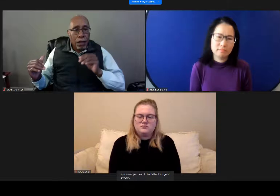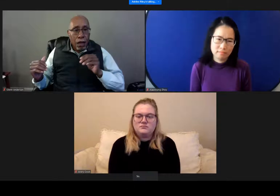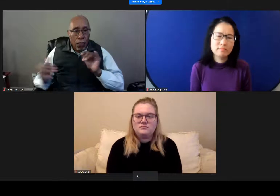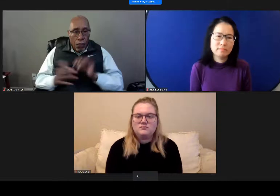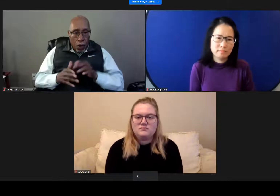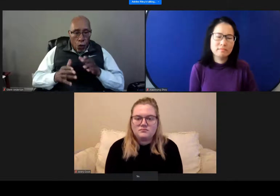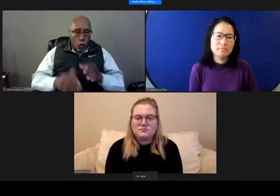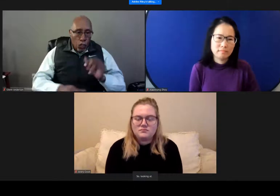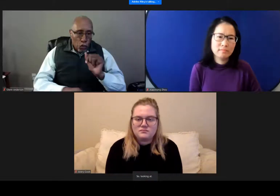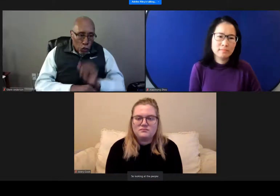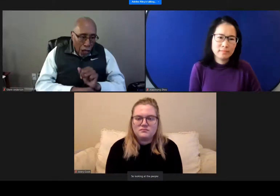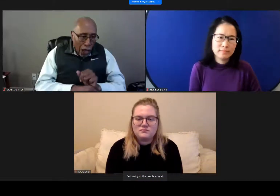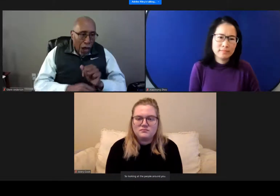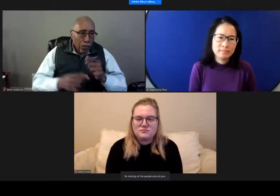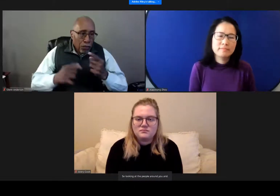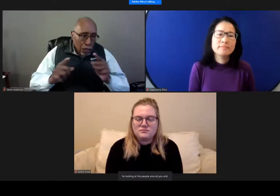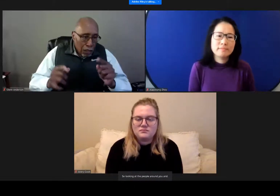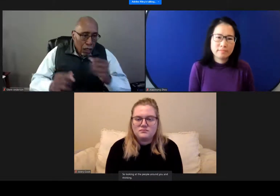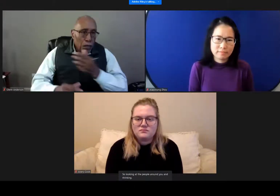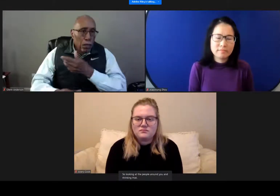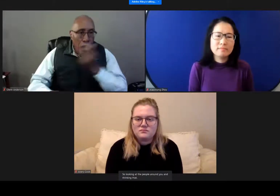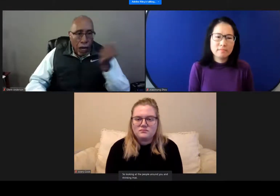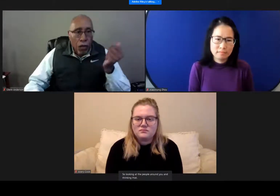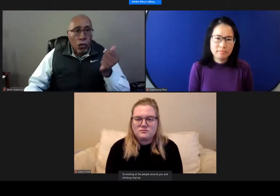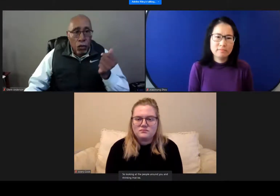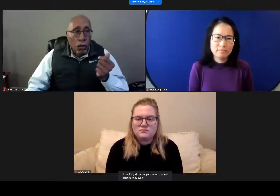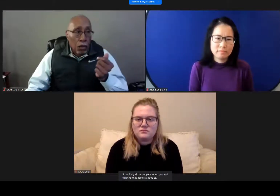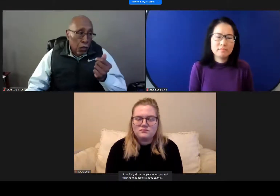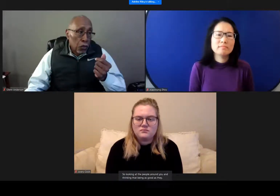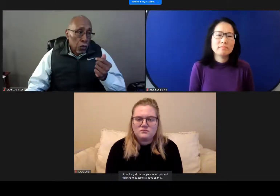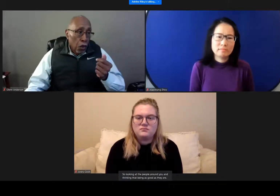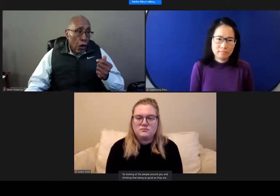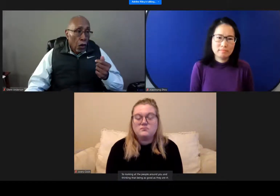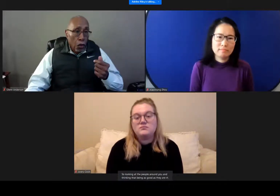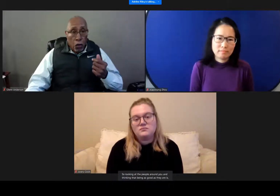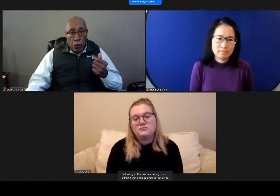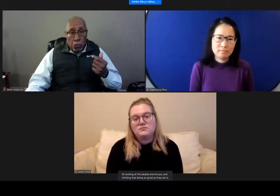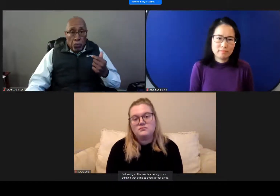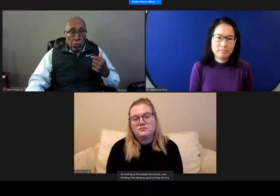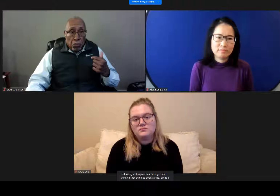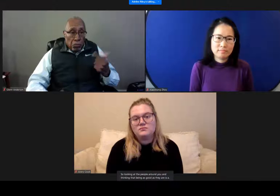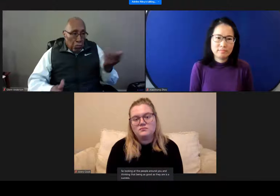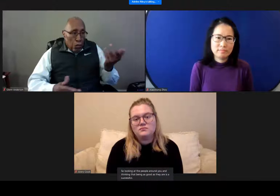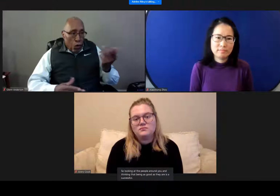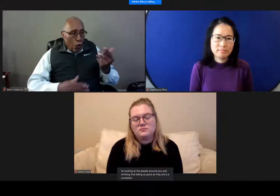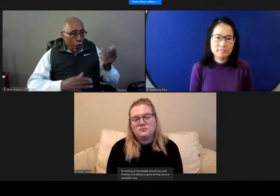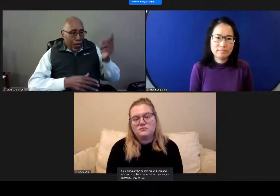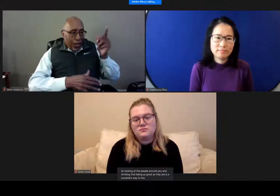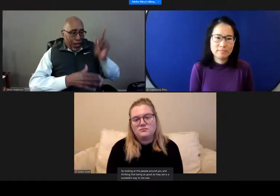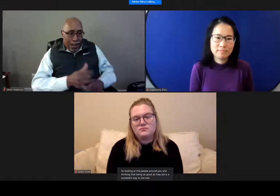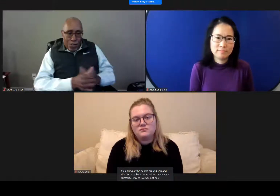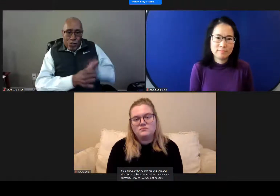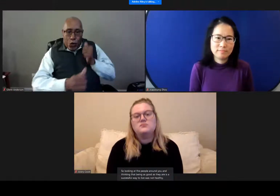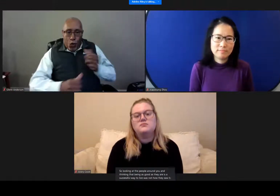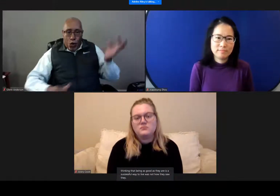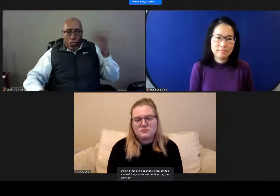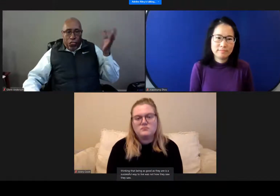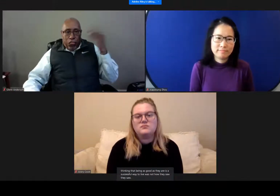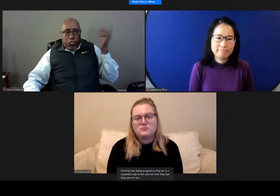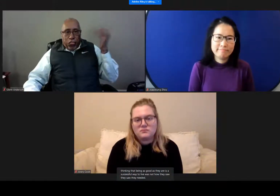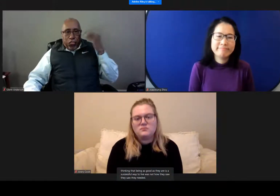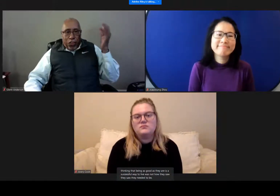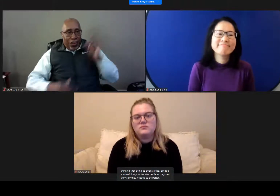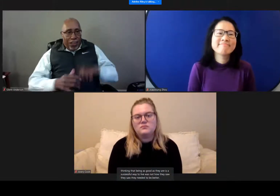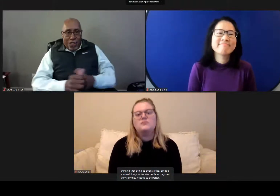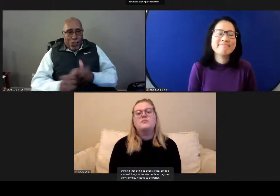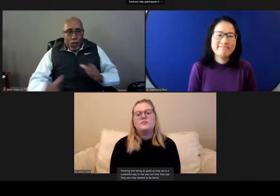So looking at the people around you and thinking that being as good as they are is a successful way to live was not how they saw it. They thought I needed to be